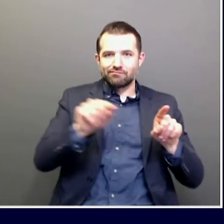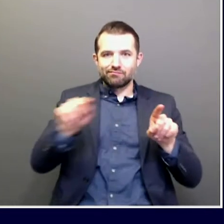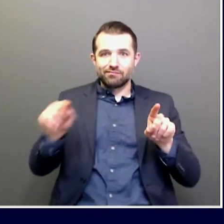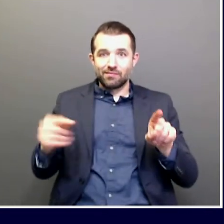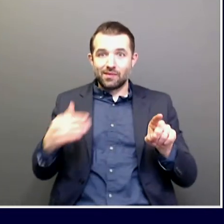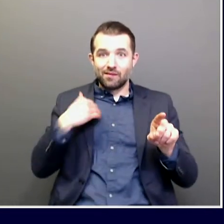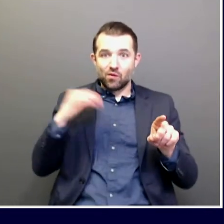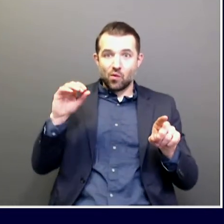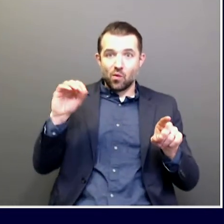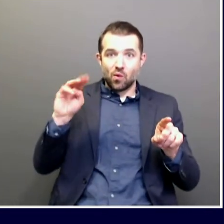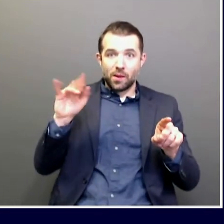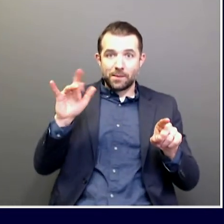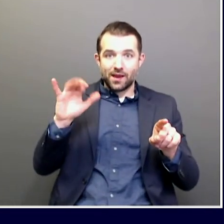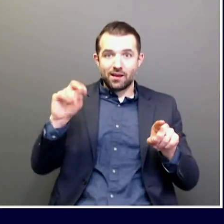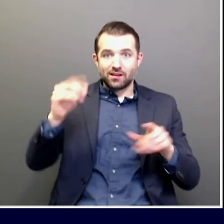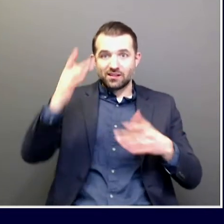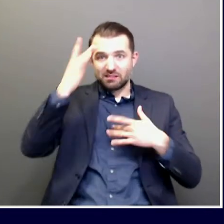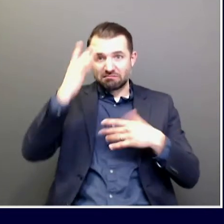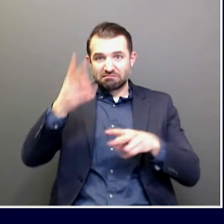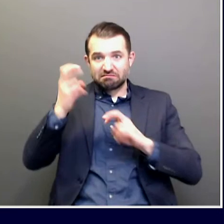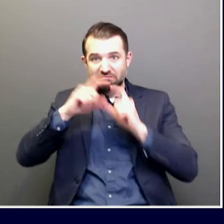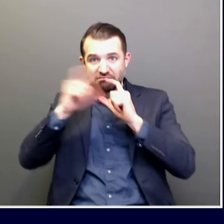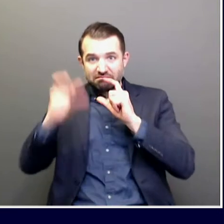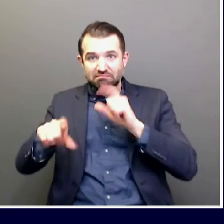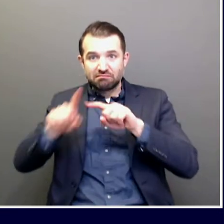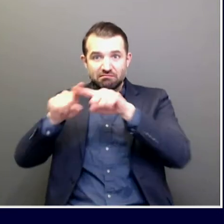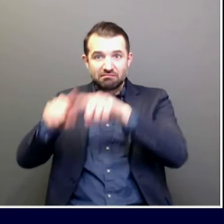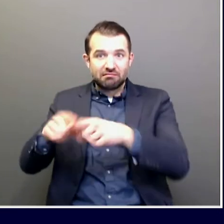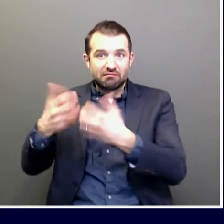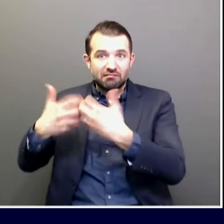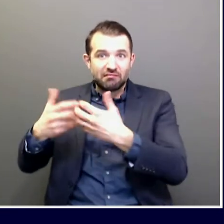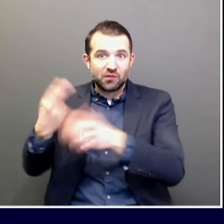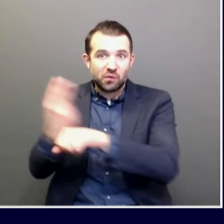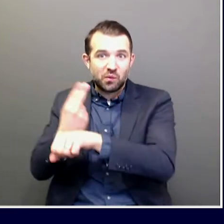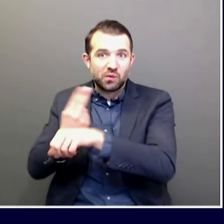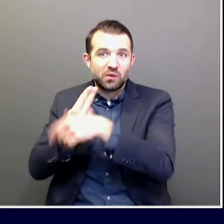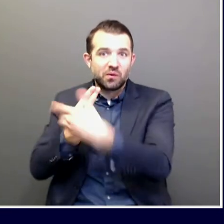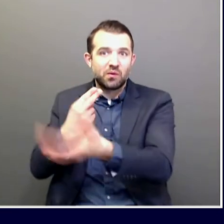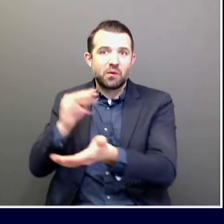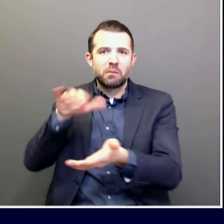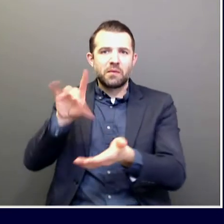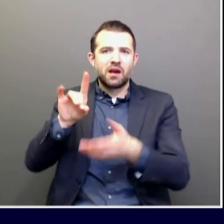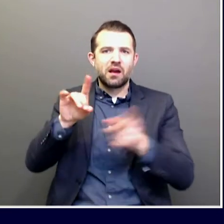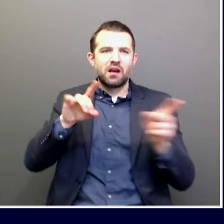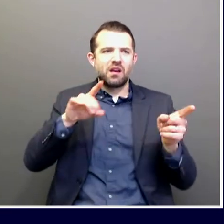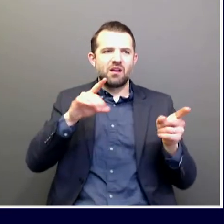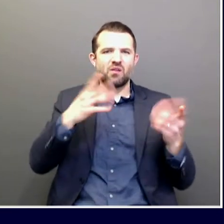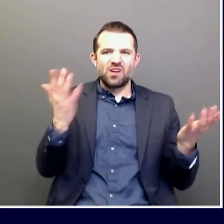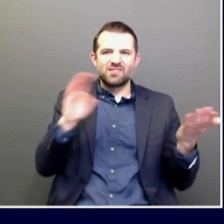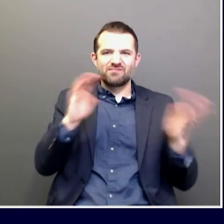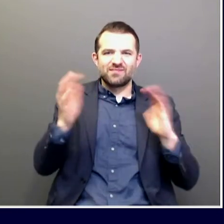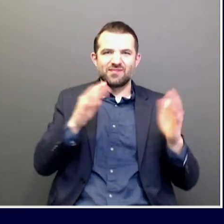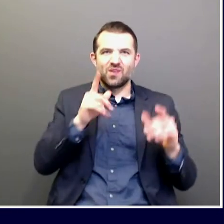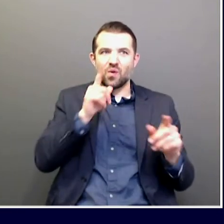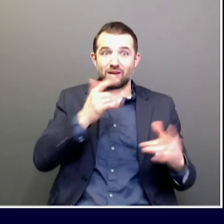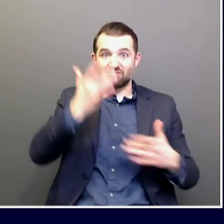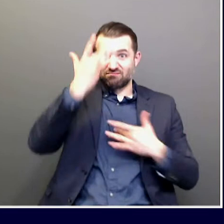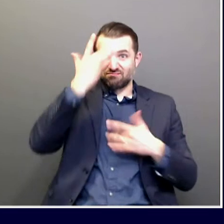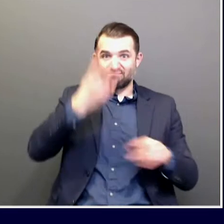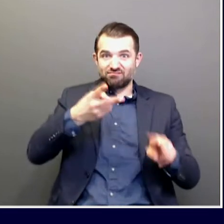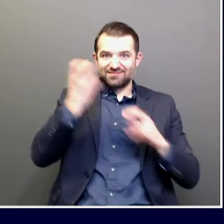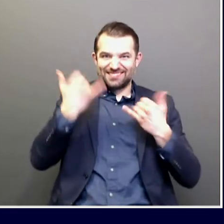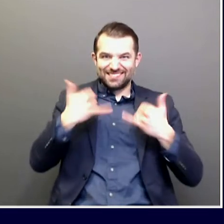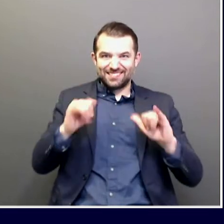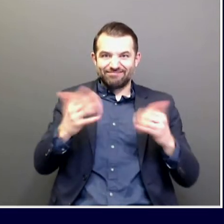in those who get it. And it has to do with the places that the virus tends to migrate to in the body and infect. The